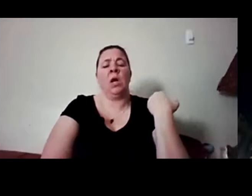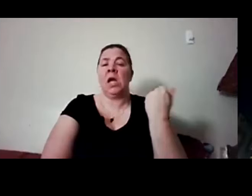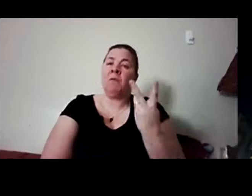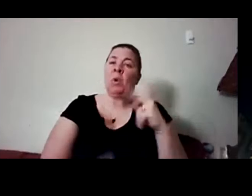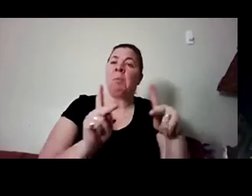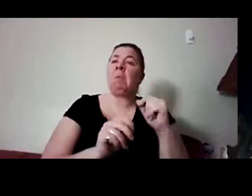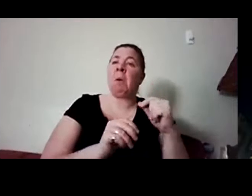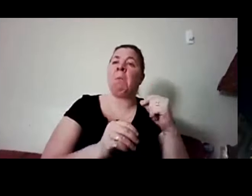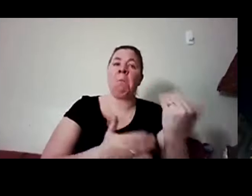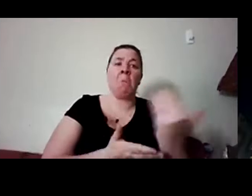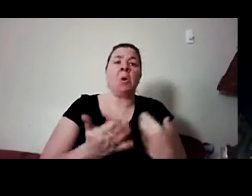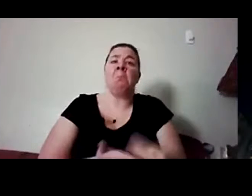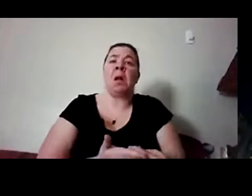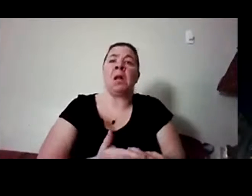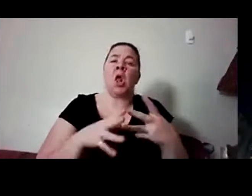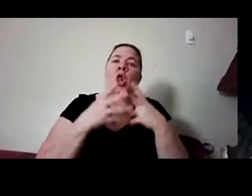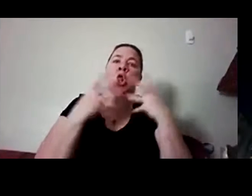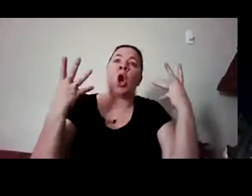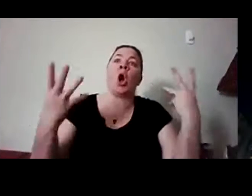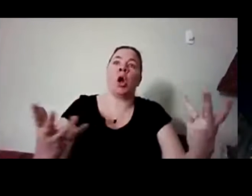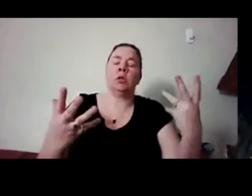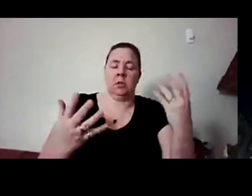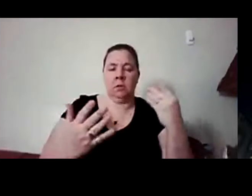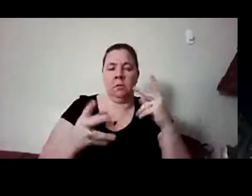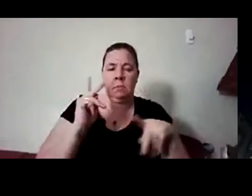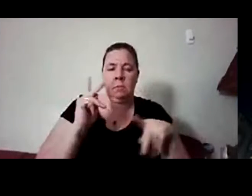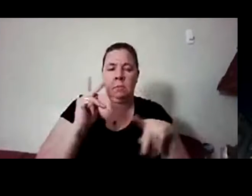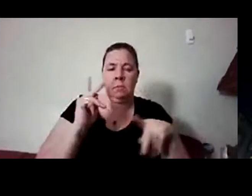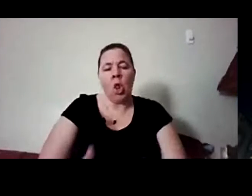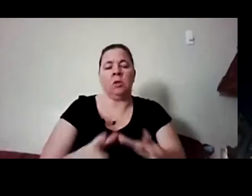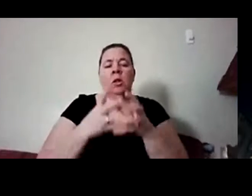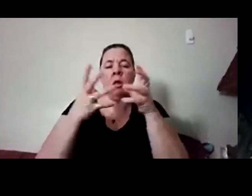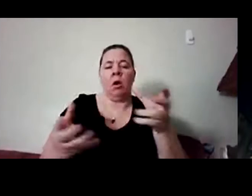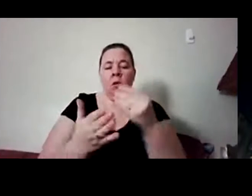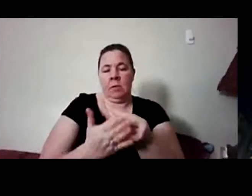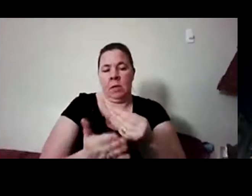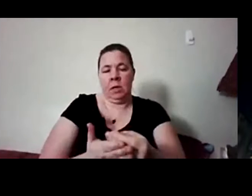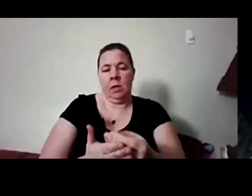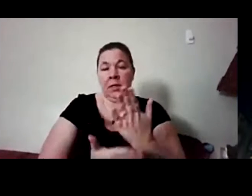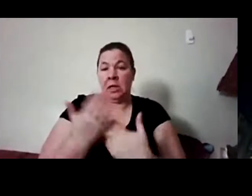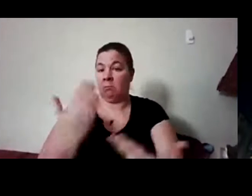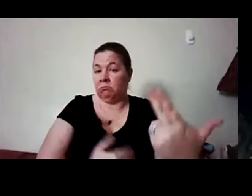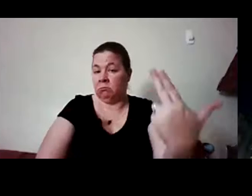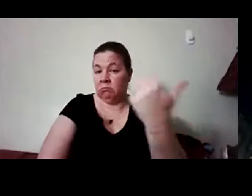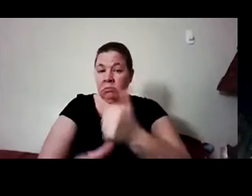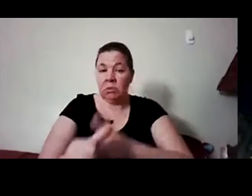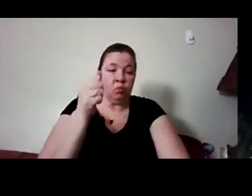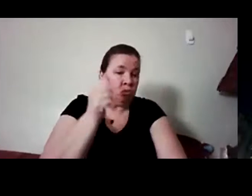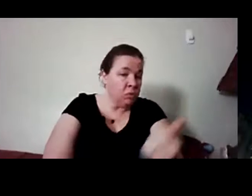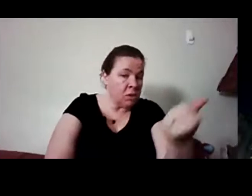money. Lots of people lost tons of money. Some even committed suicide due to